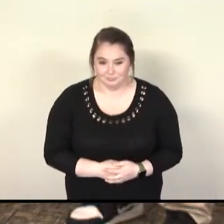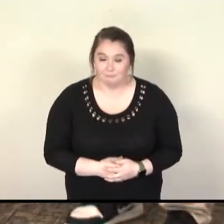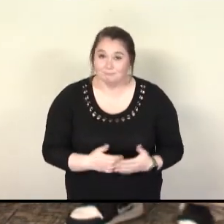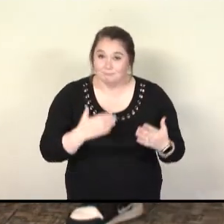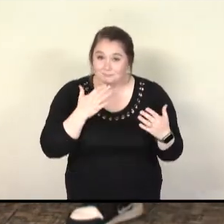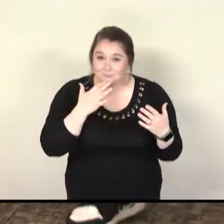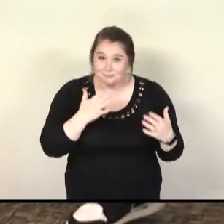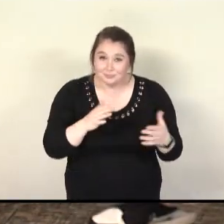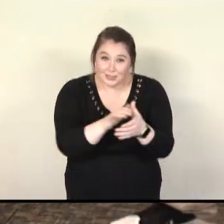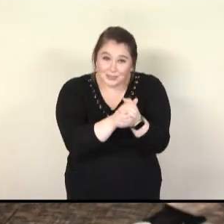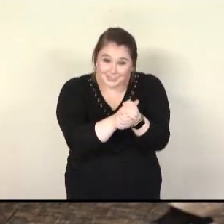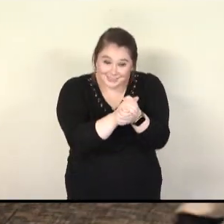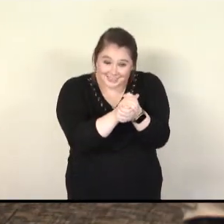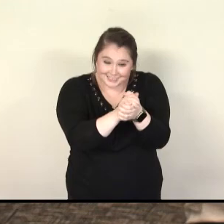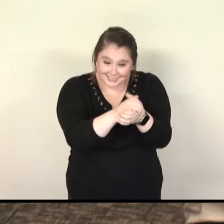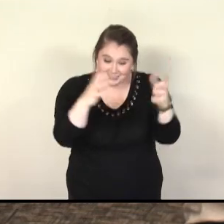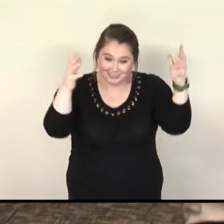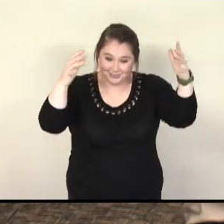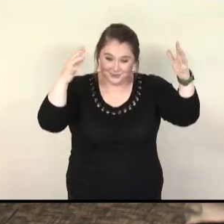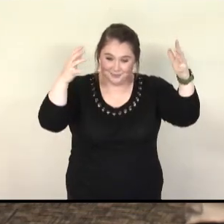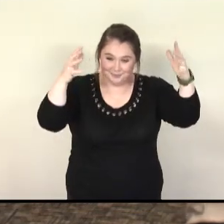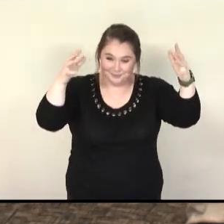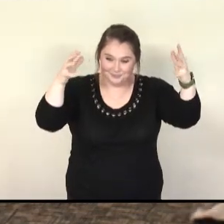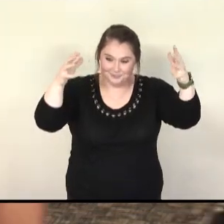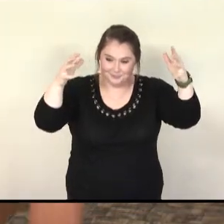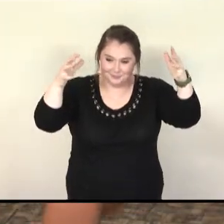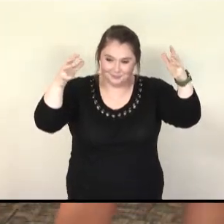Thank you. Congratulations.